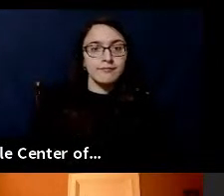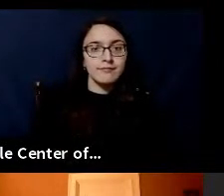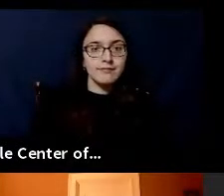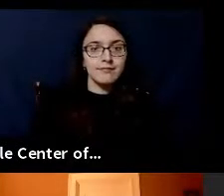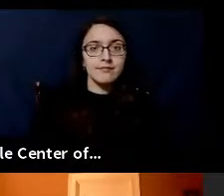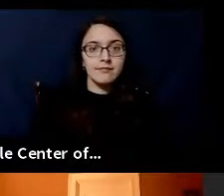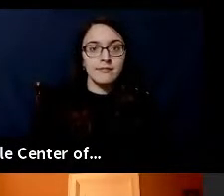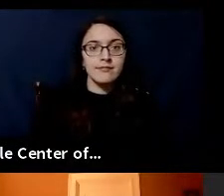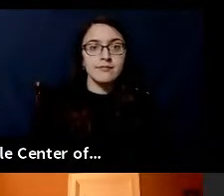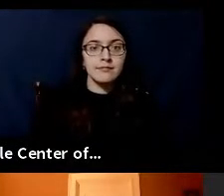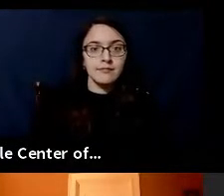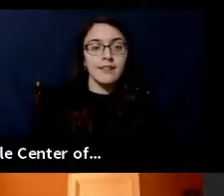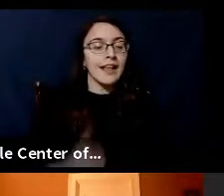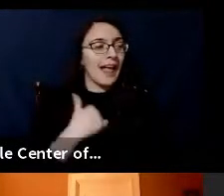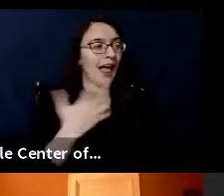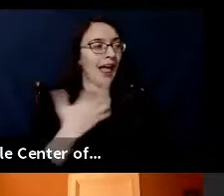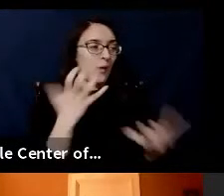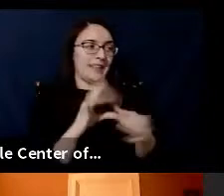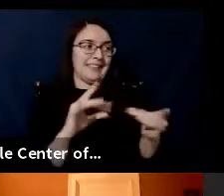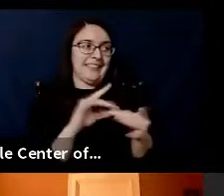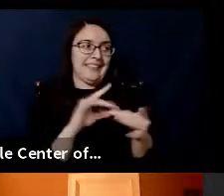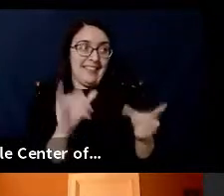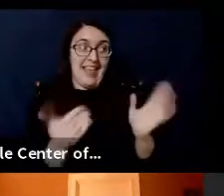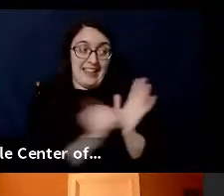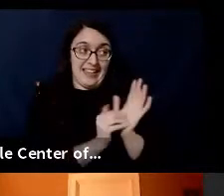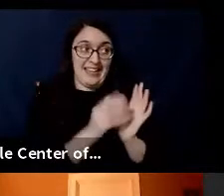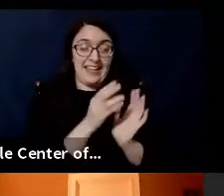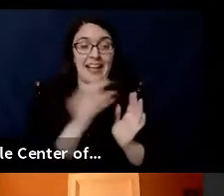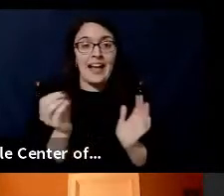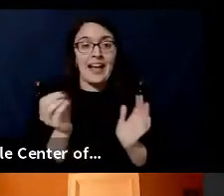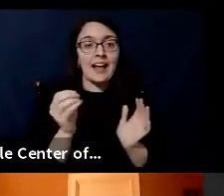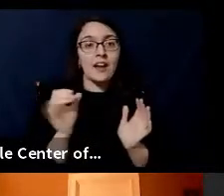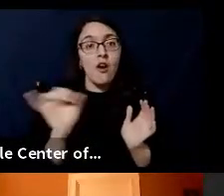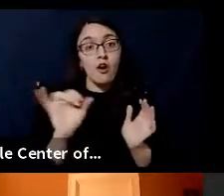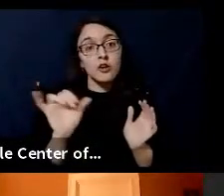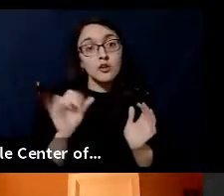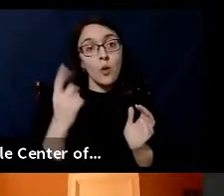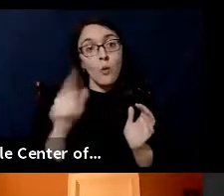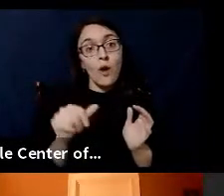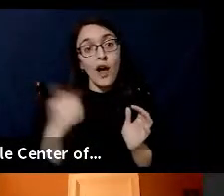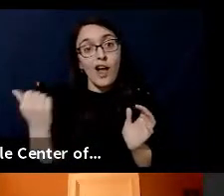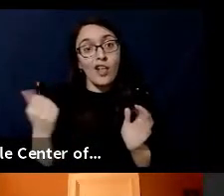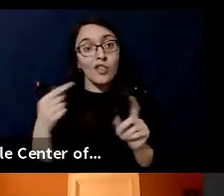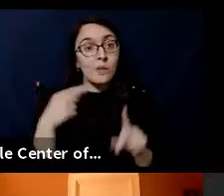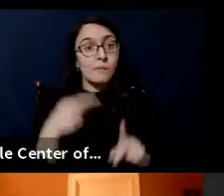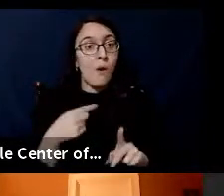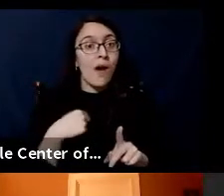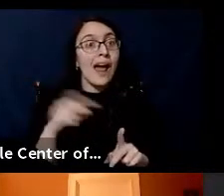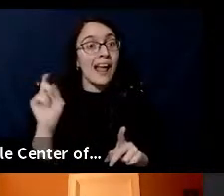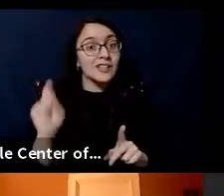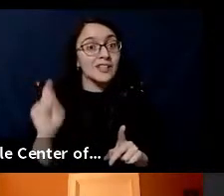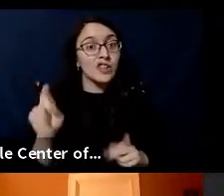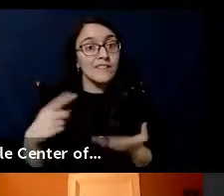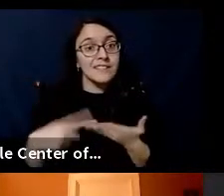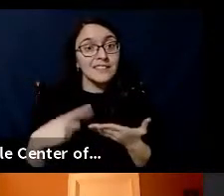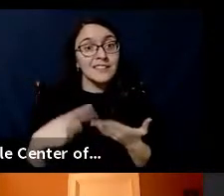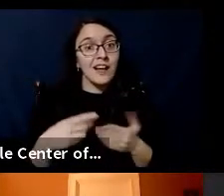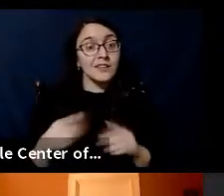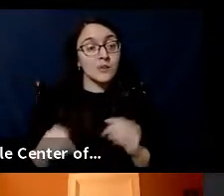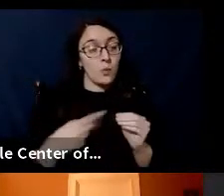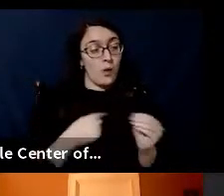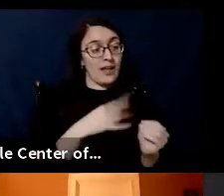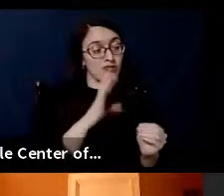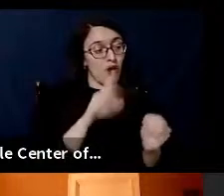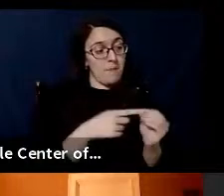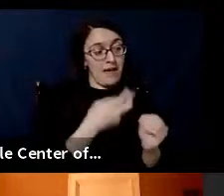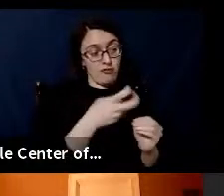Yeah, I'd like to echo that. And Dr. Gocher, one other point that I should have made when I discussed the transition to red, and also